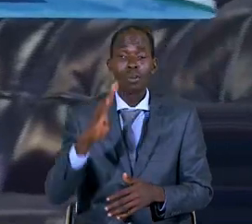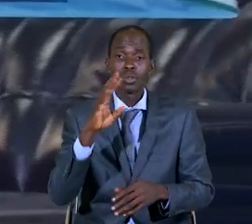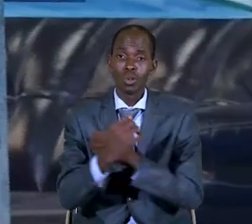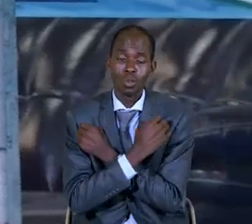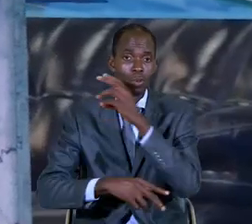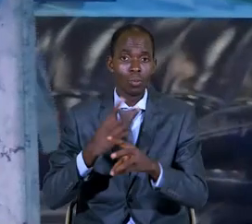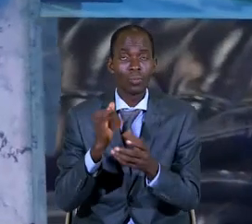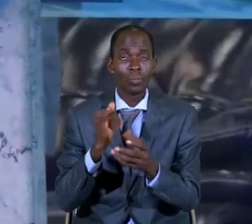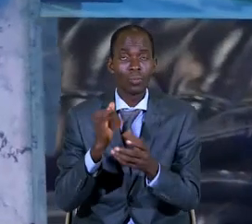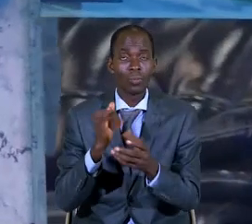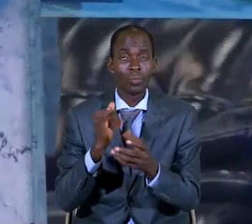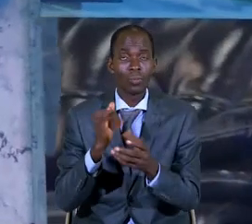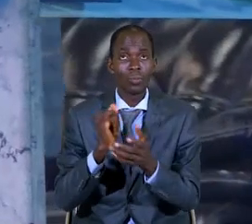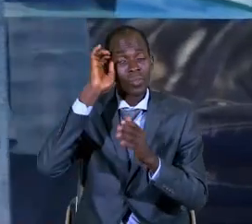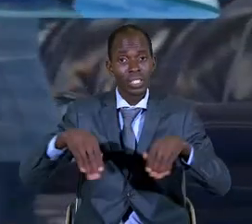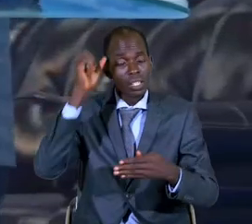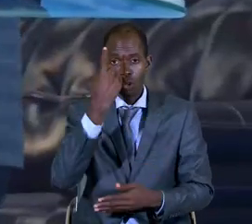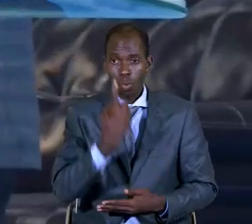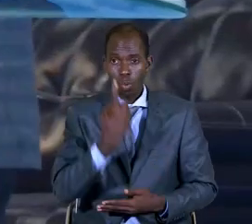son, only begotten son, that